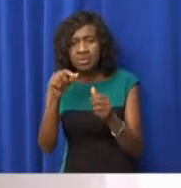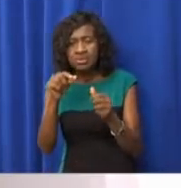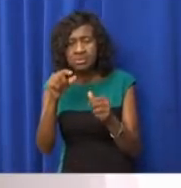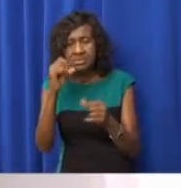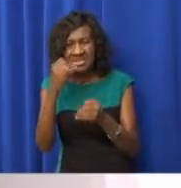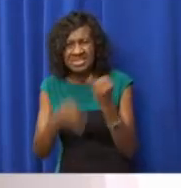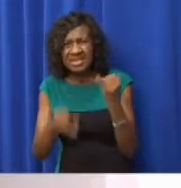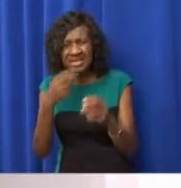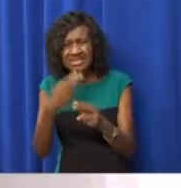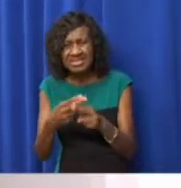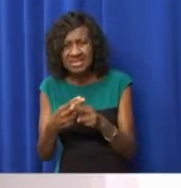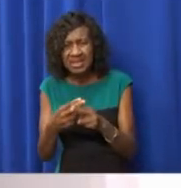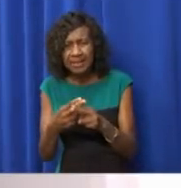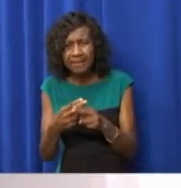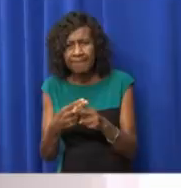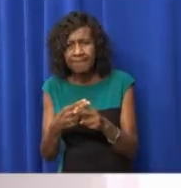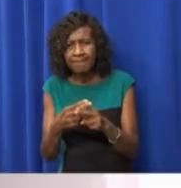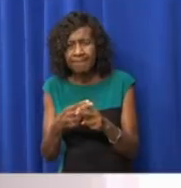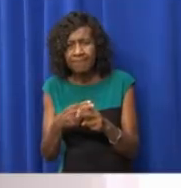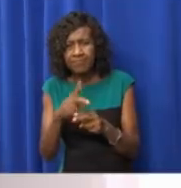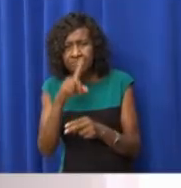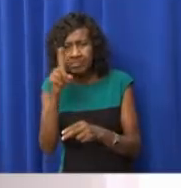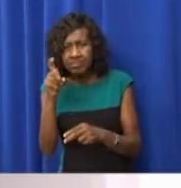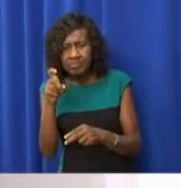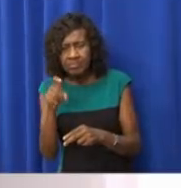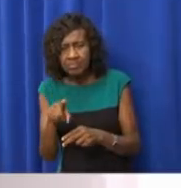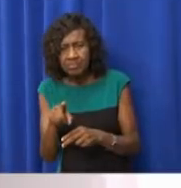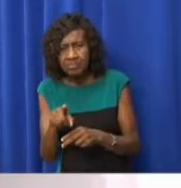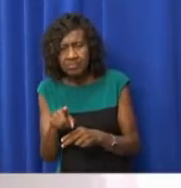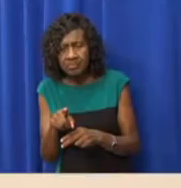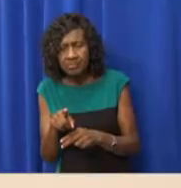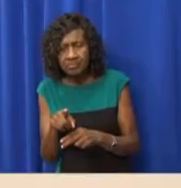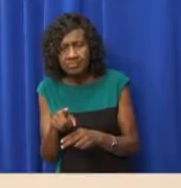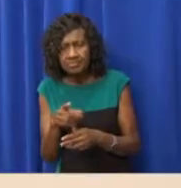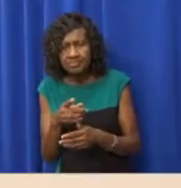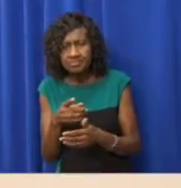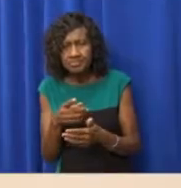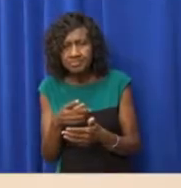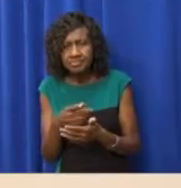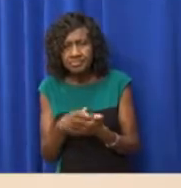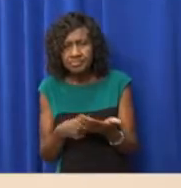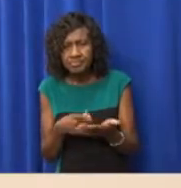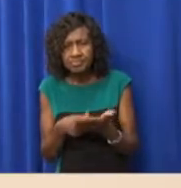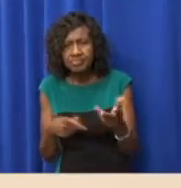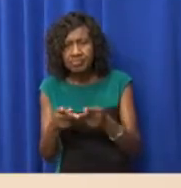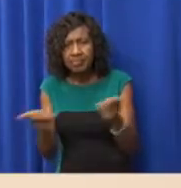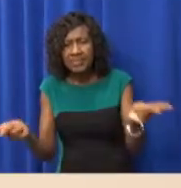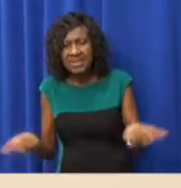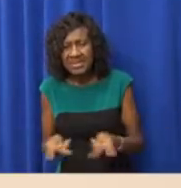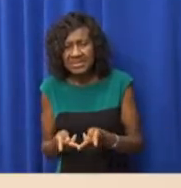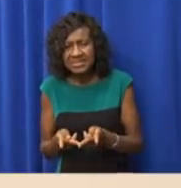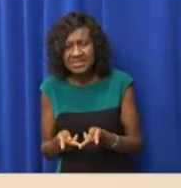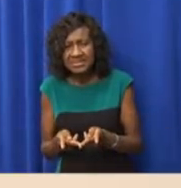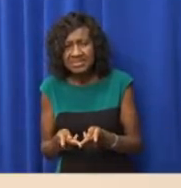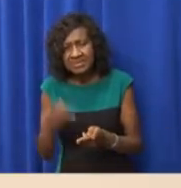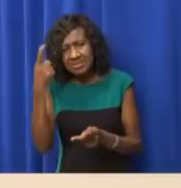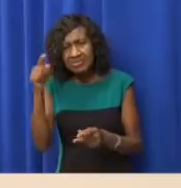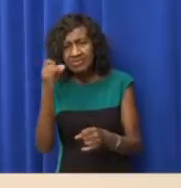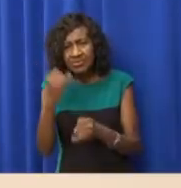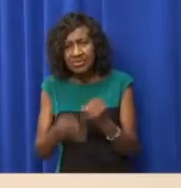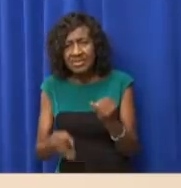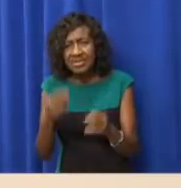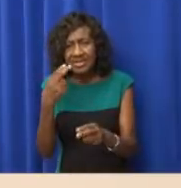remind us what are the industries that this covers? Okay, and let me try to explain the rationale so that people don't